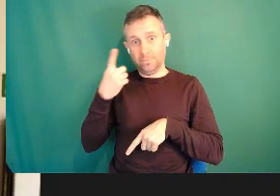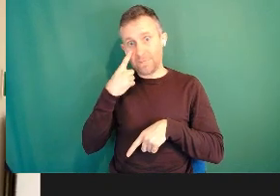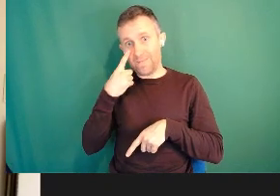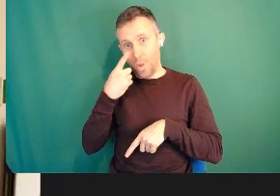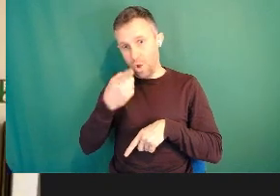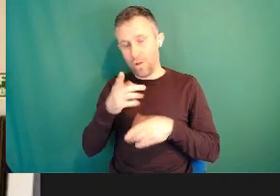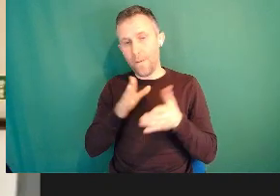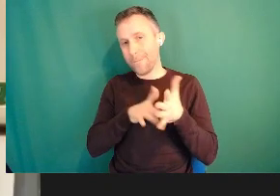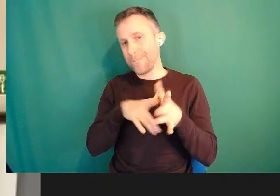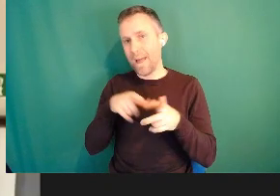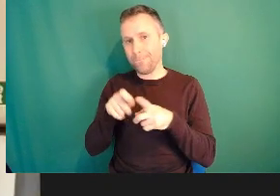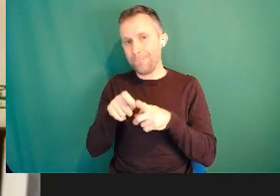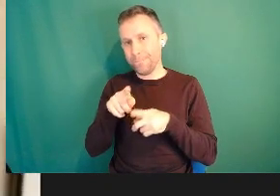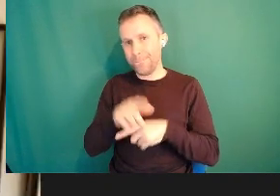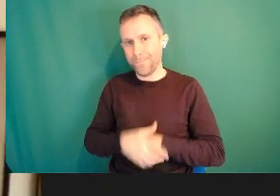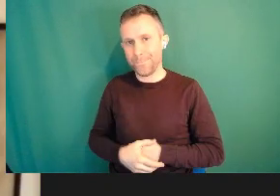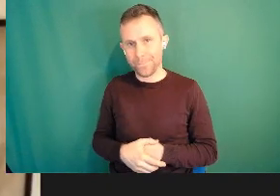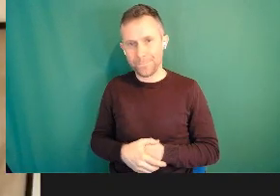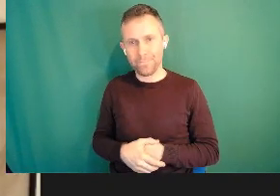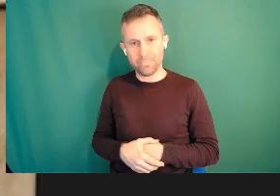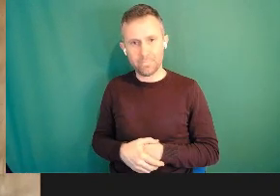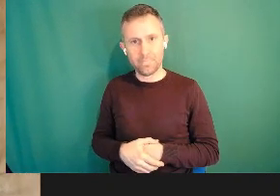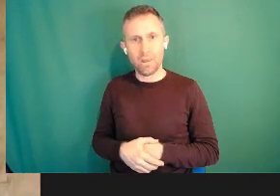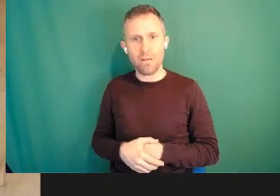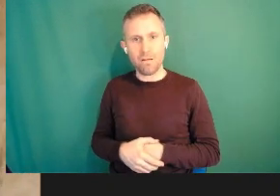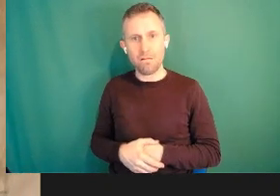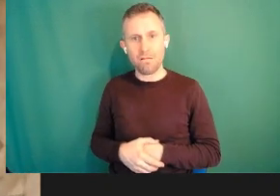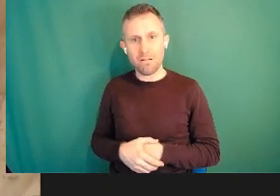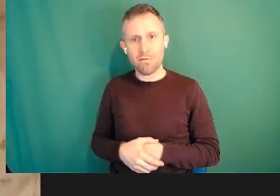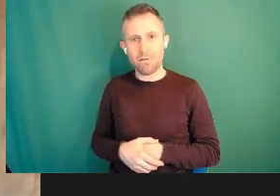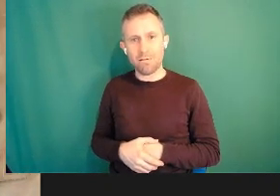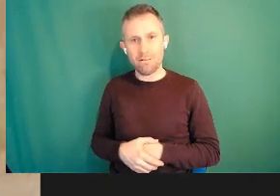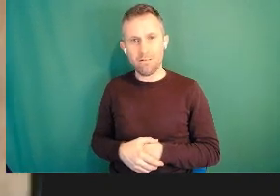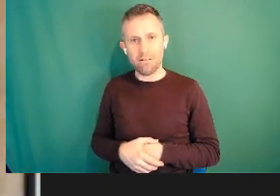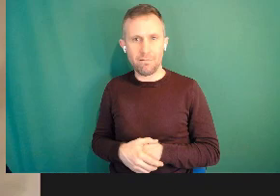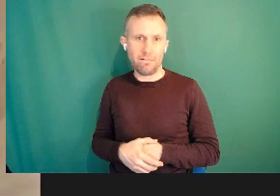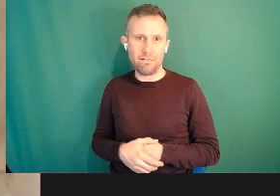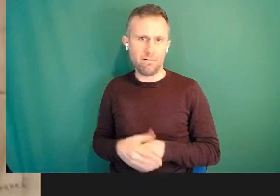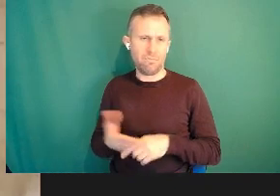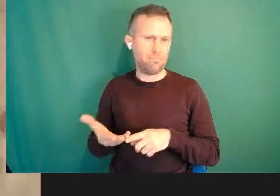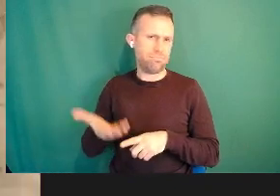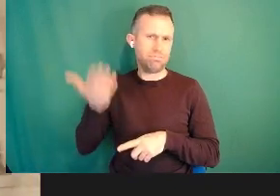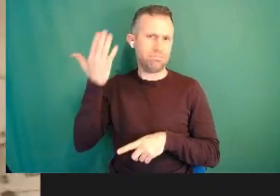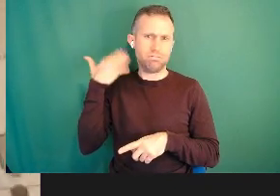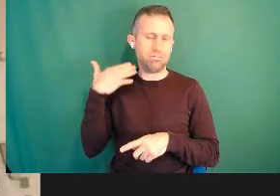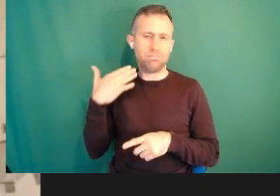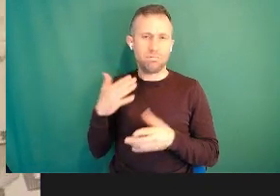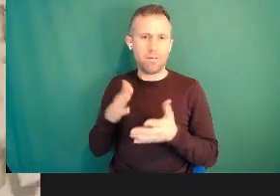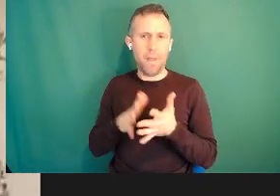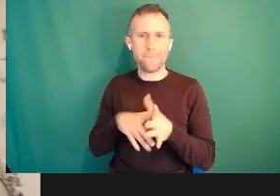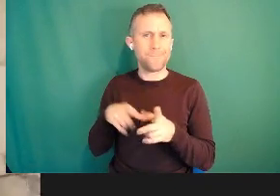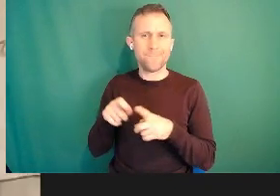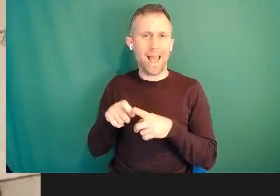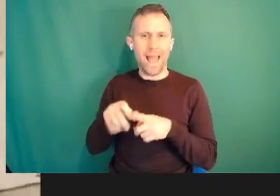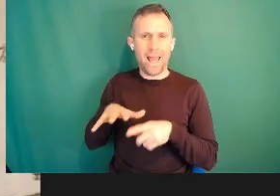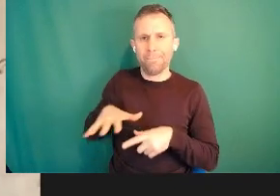really interesting. So this is a historic map of the estate, and here you've